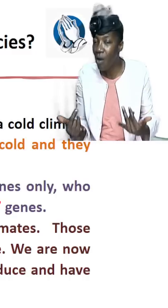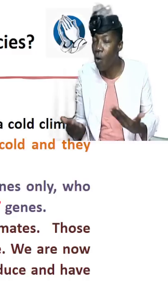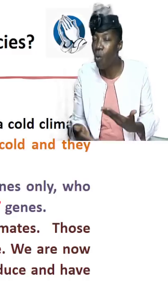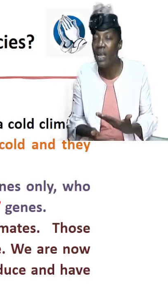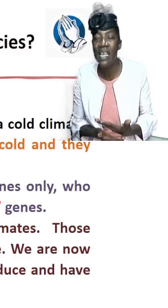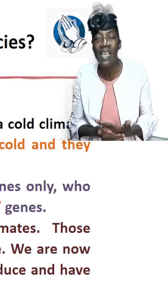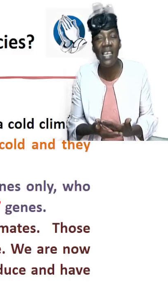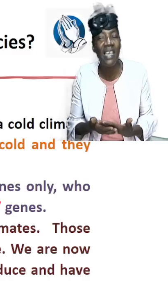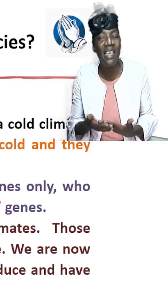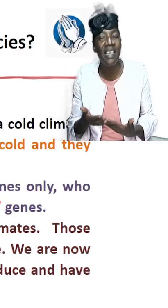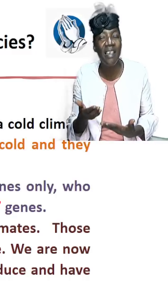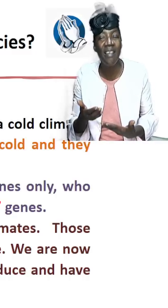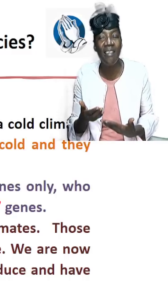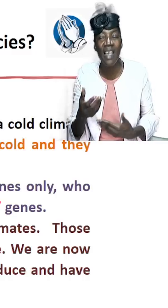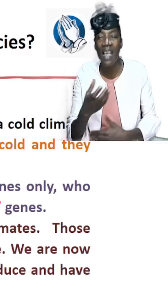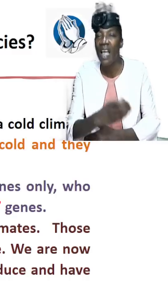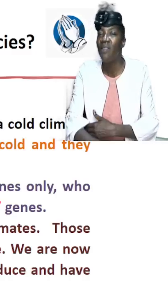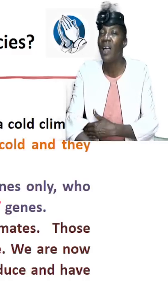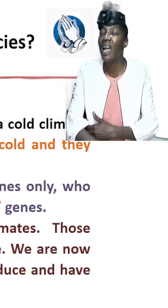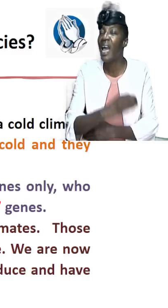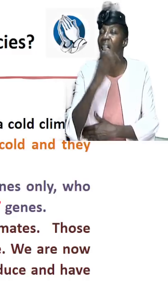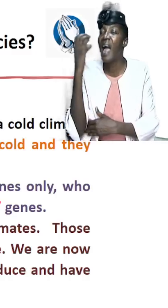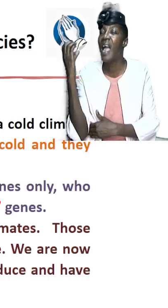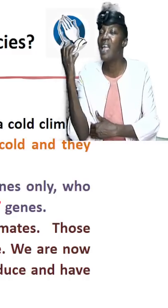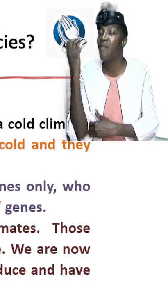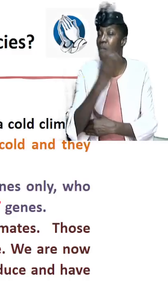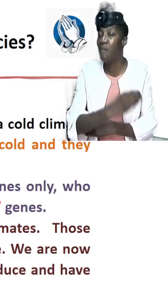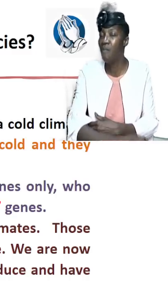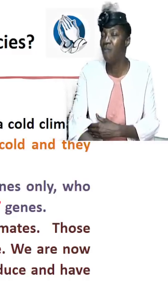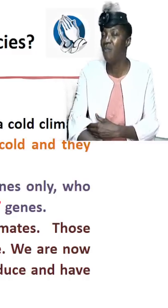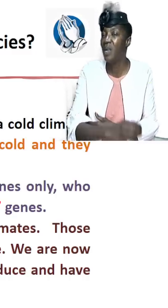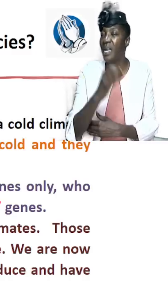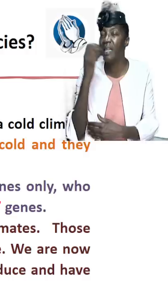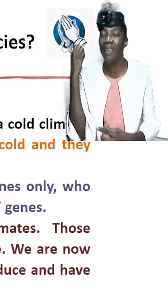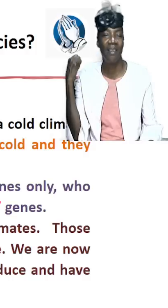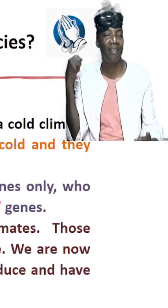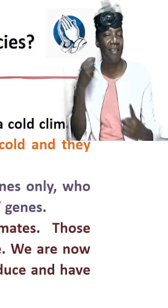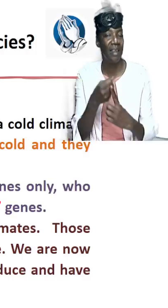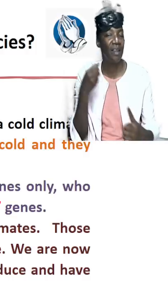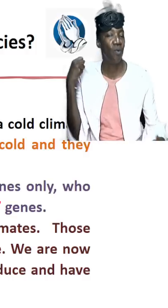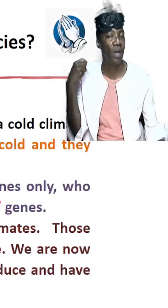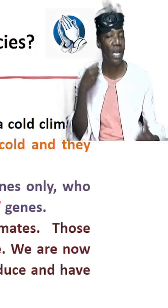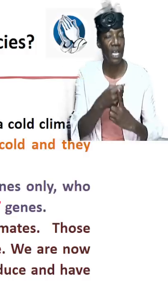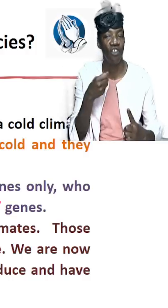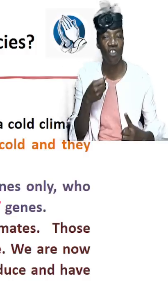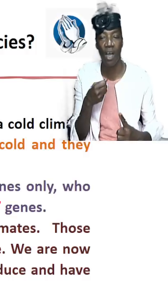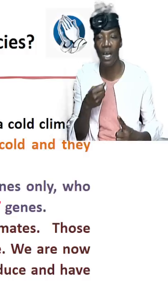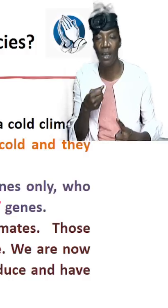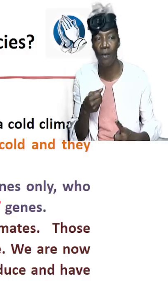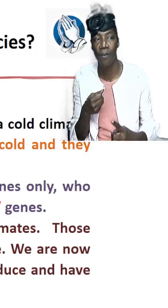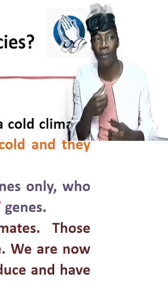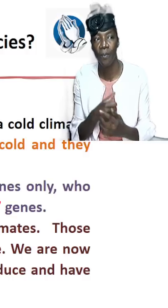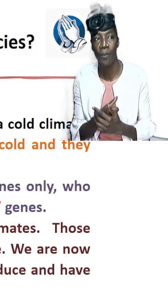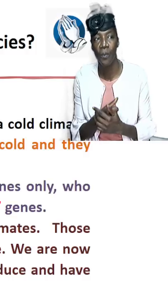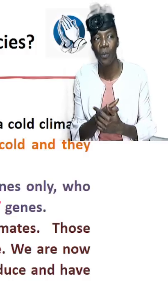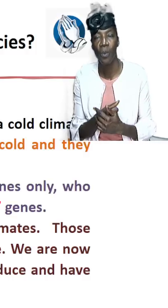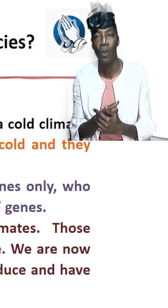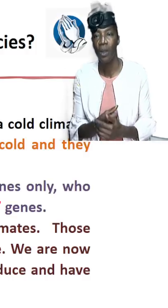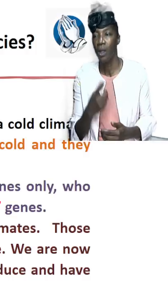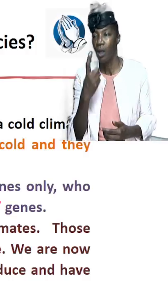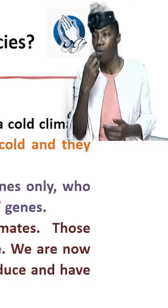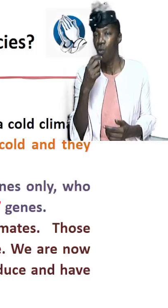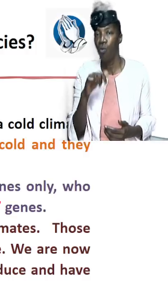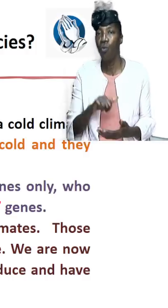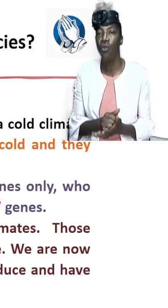the climatic condition and our basic state in terms of who